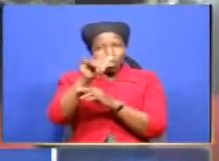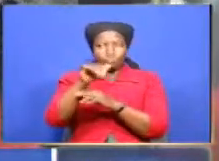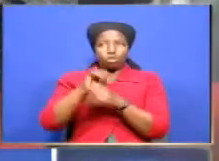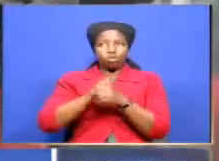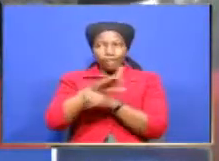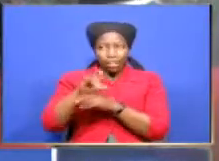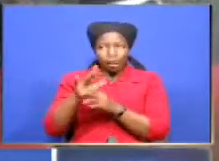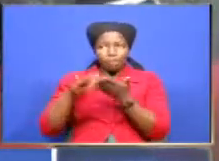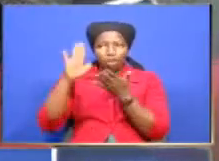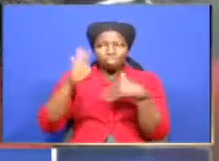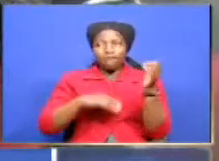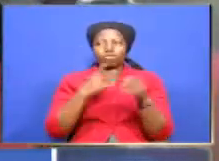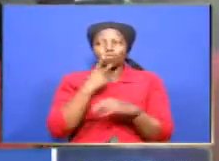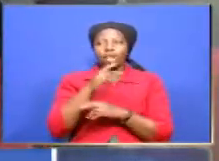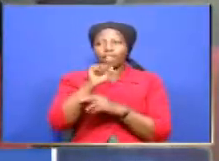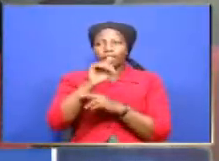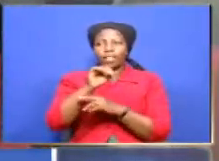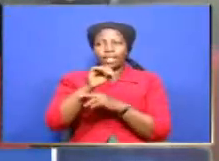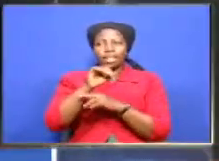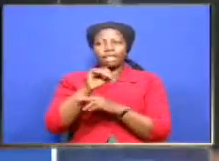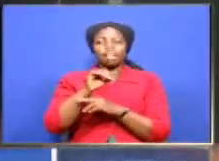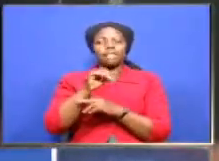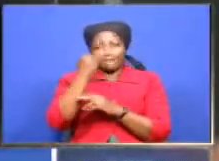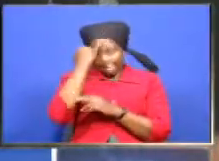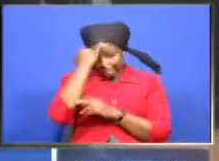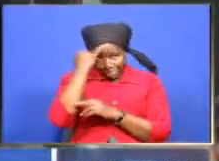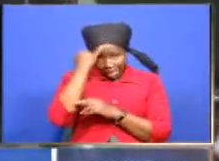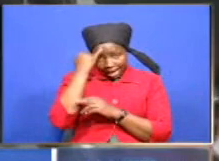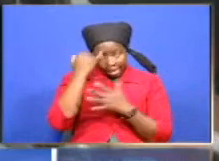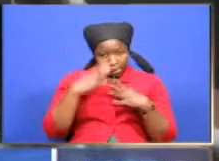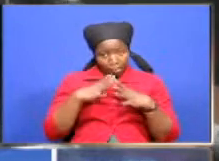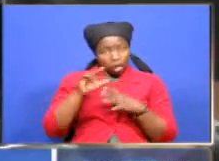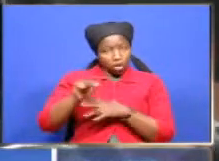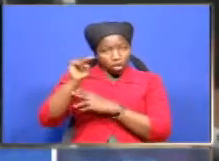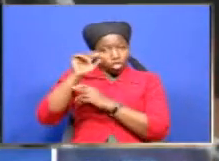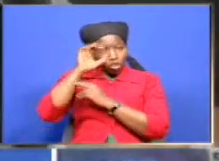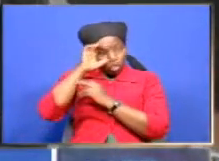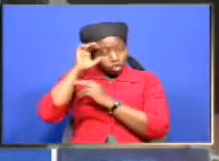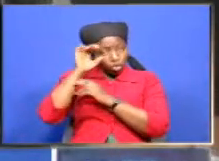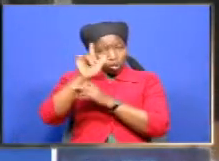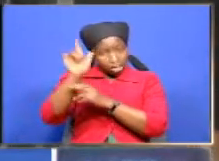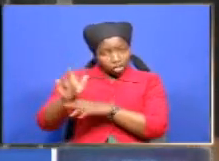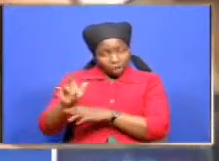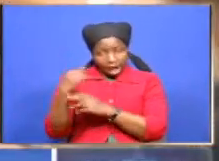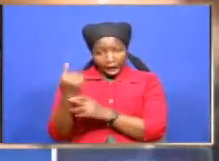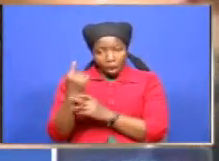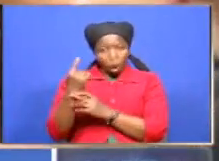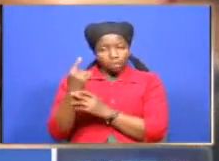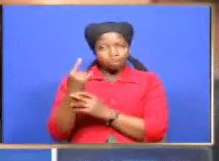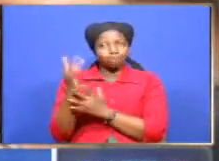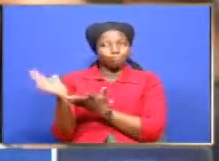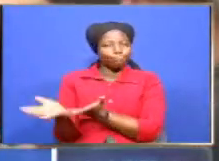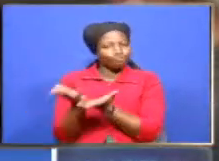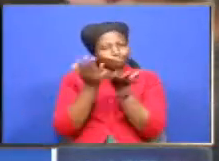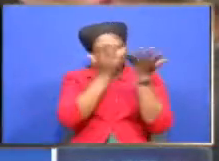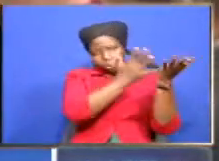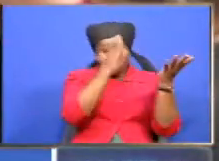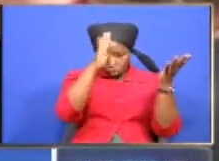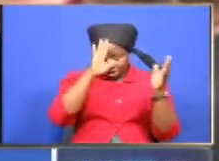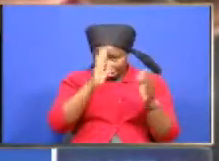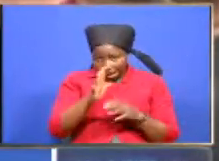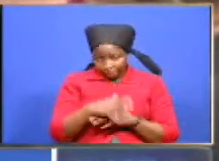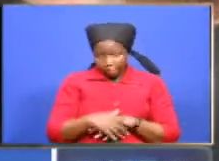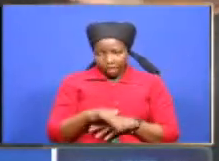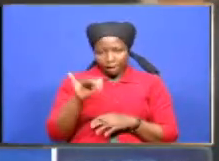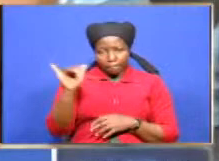than 250 Italian nationals in the North Coast region alone were on Sunday evacuated by a chartered plane